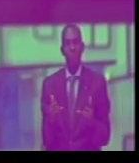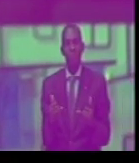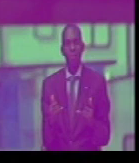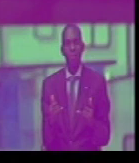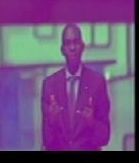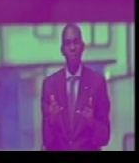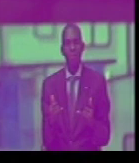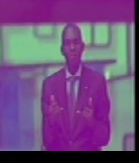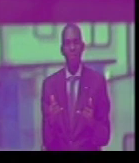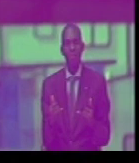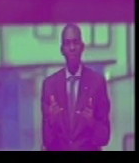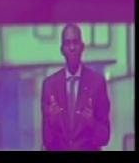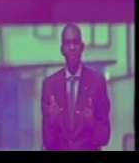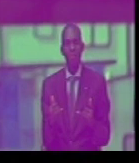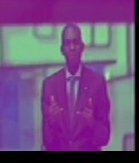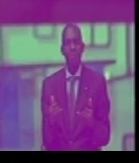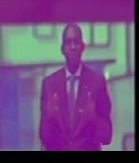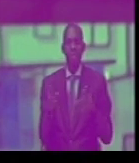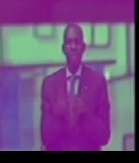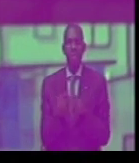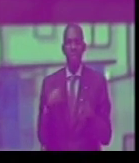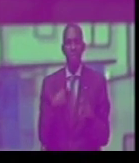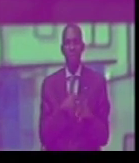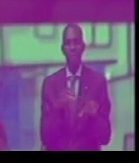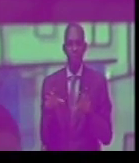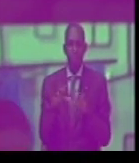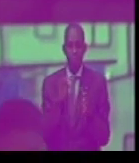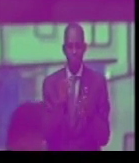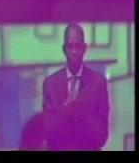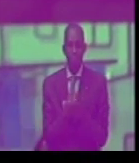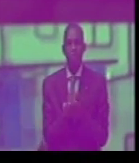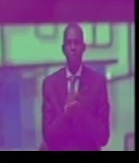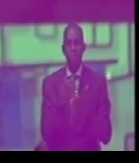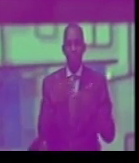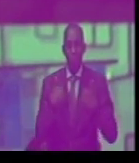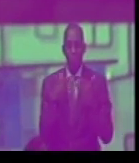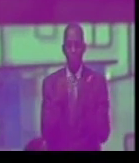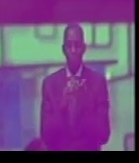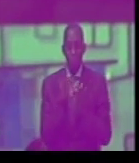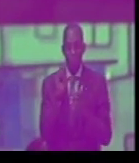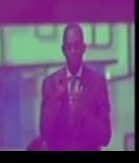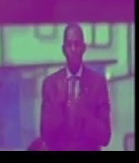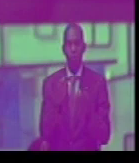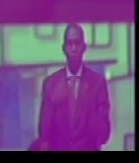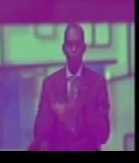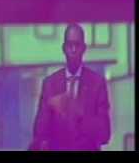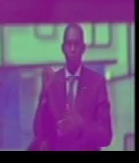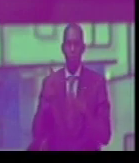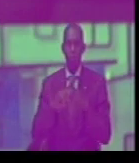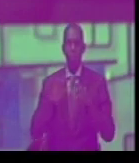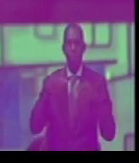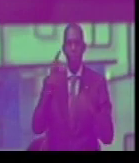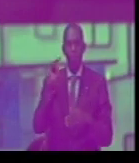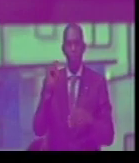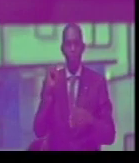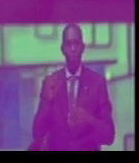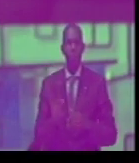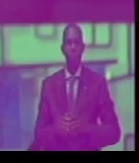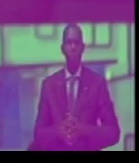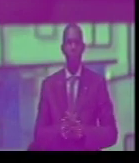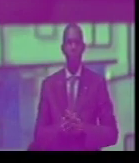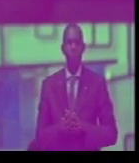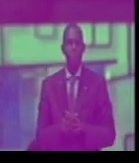now, and then we resume testimonies. As we're doing that, come over and